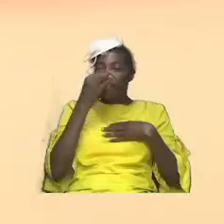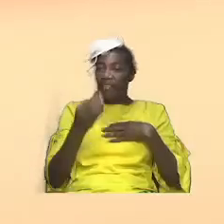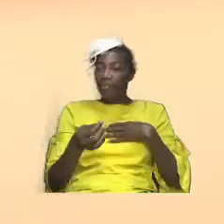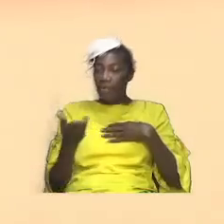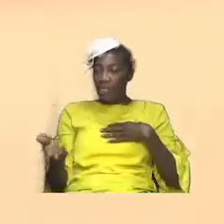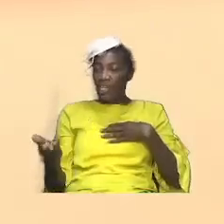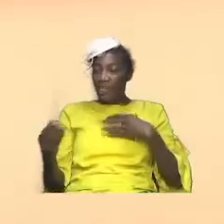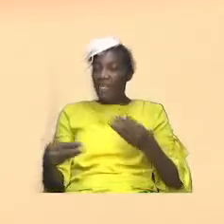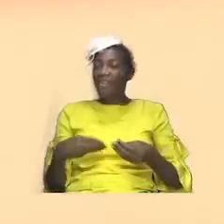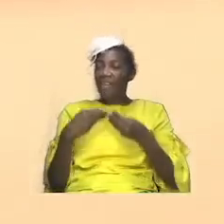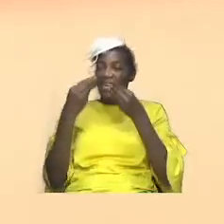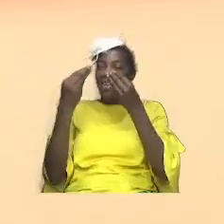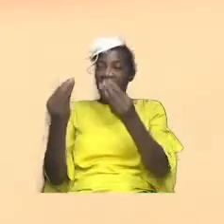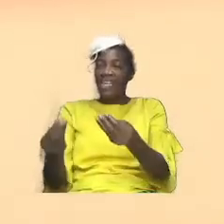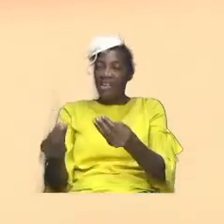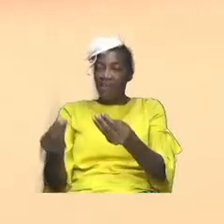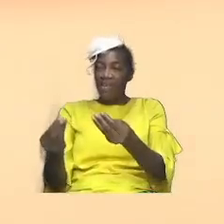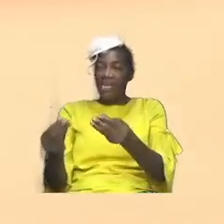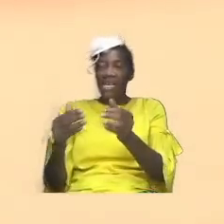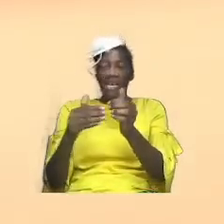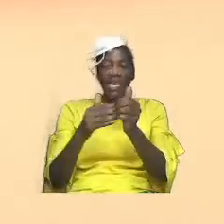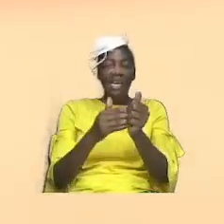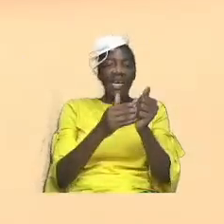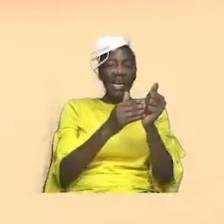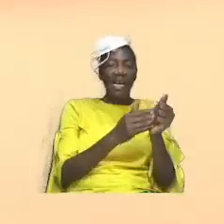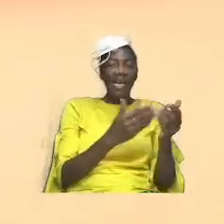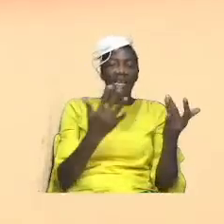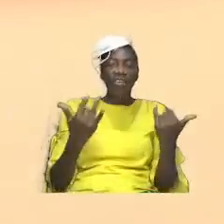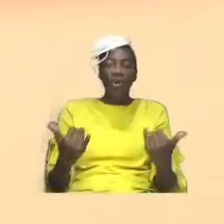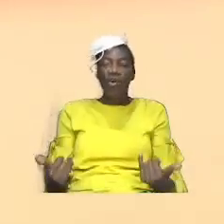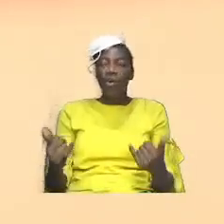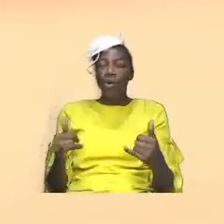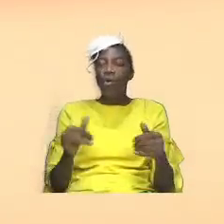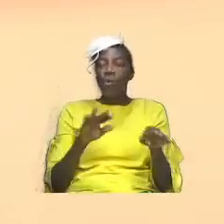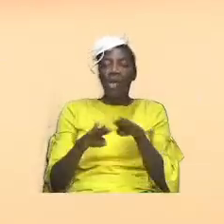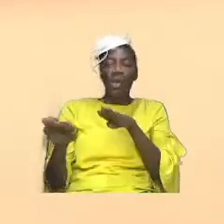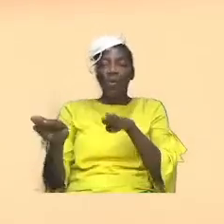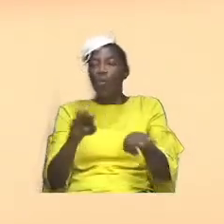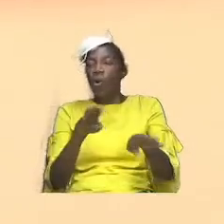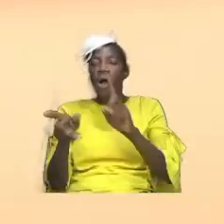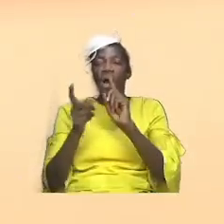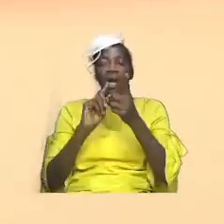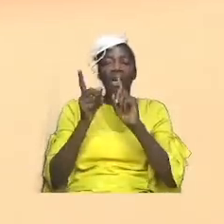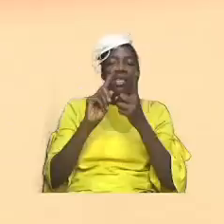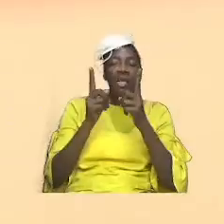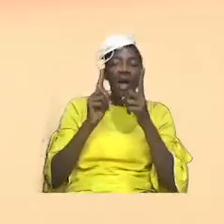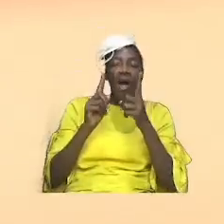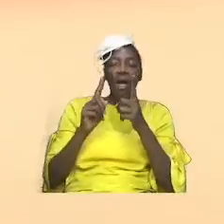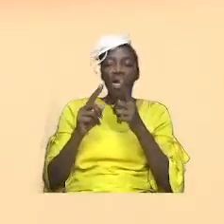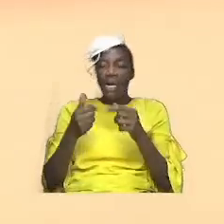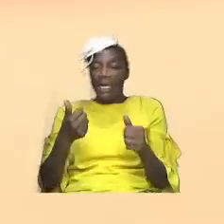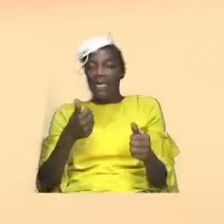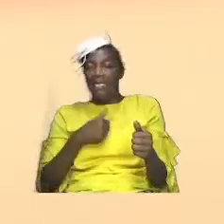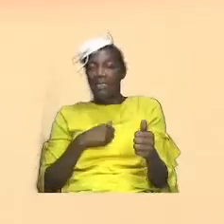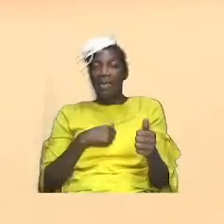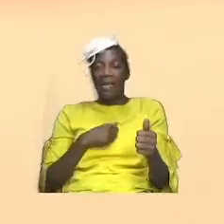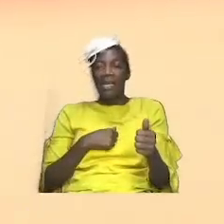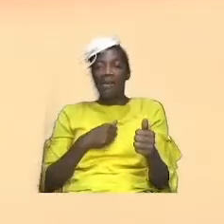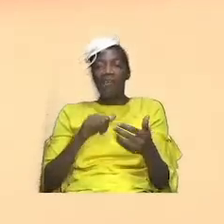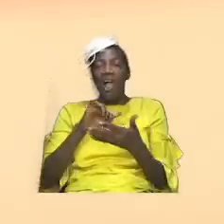are given to us that guides how we walk and how we talk and how we conduct ourselves. Those are the